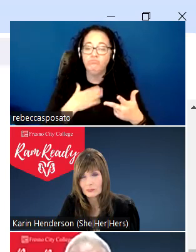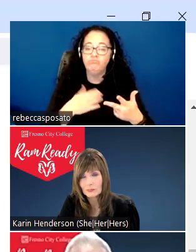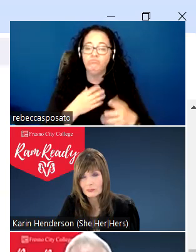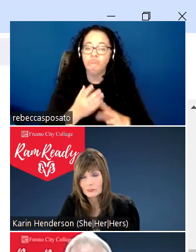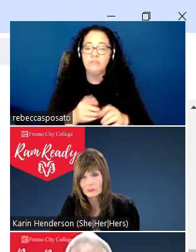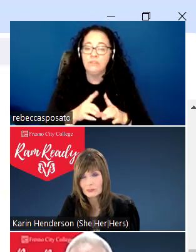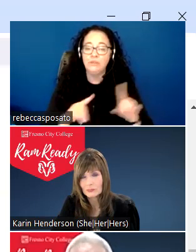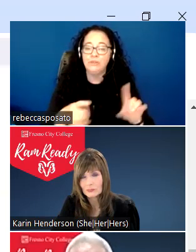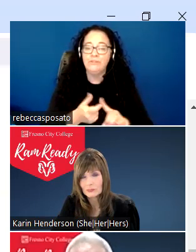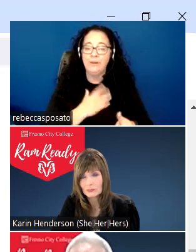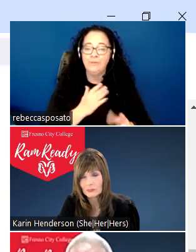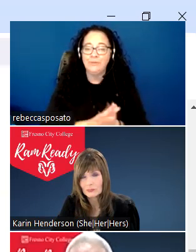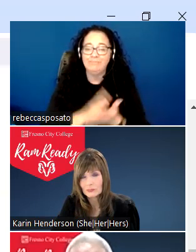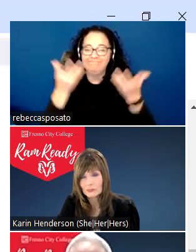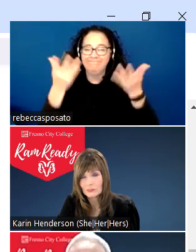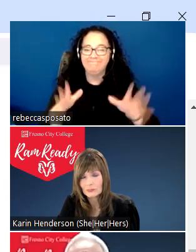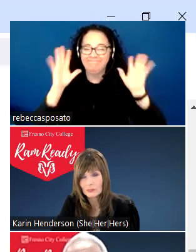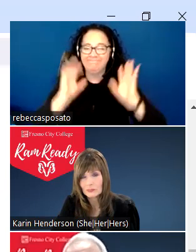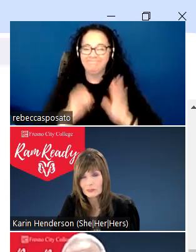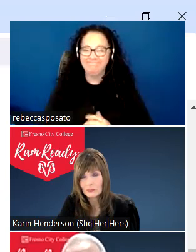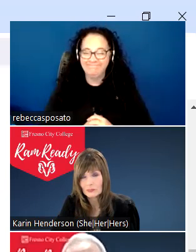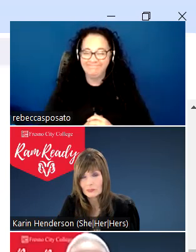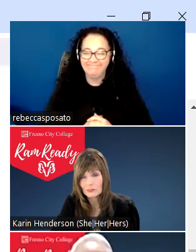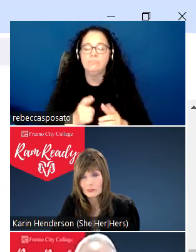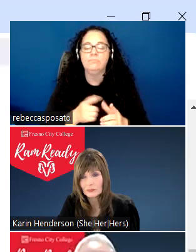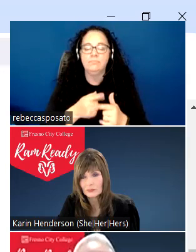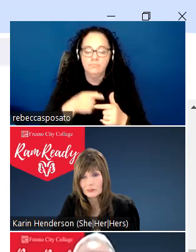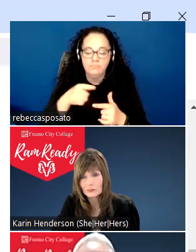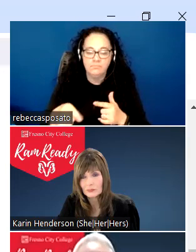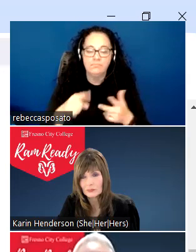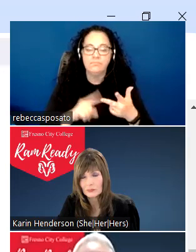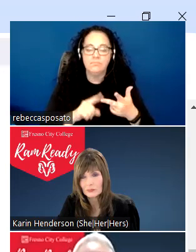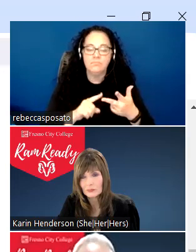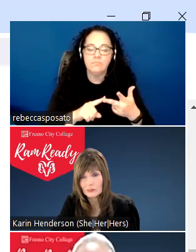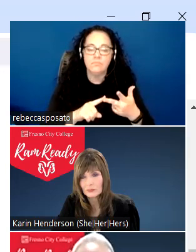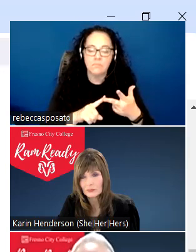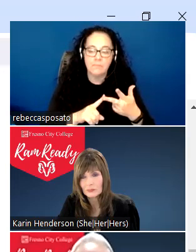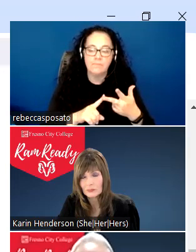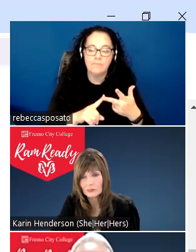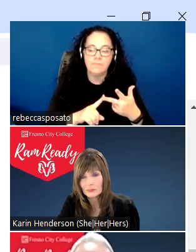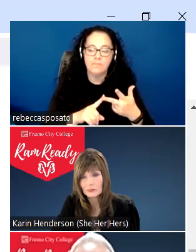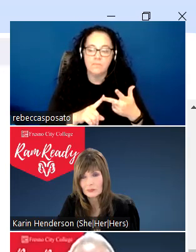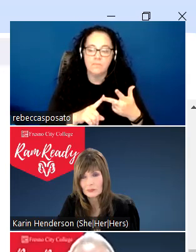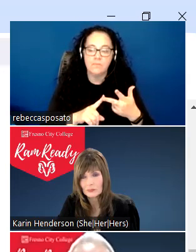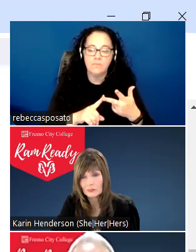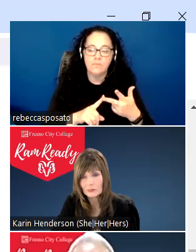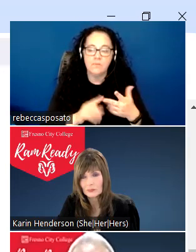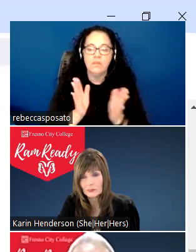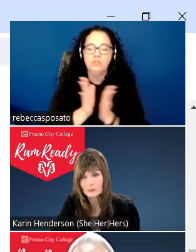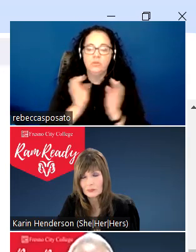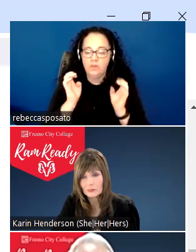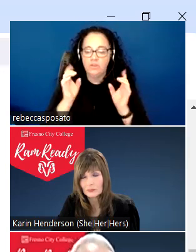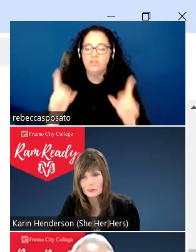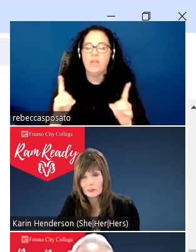from our school, Fresno City College, then your choice might be the Fresno City College general education